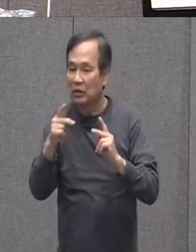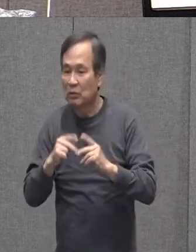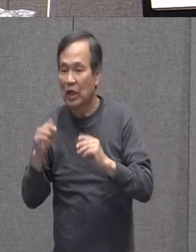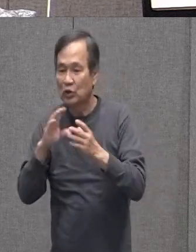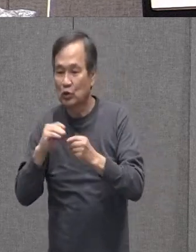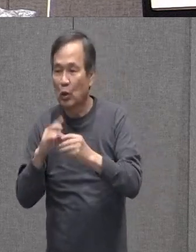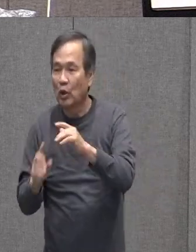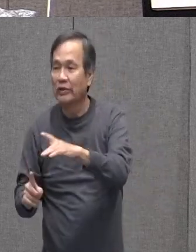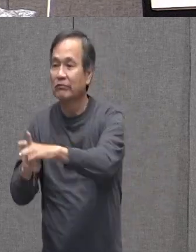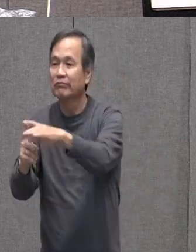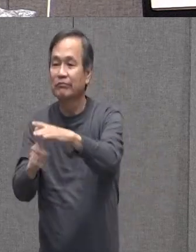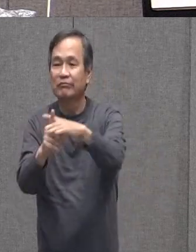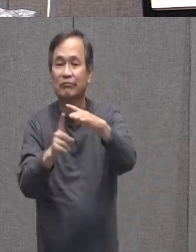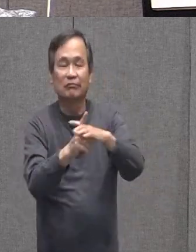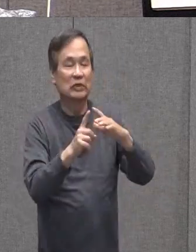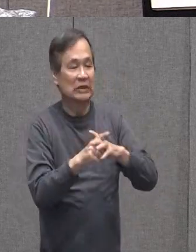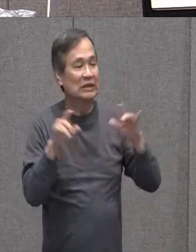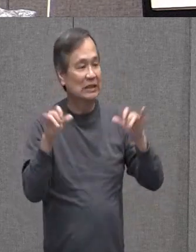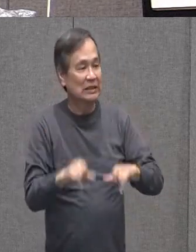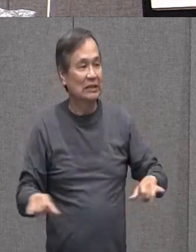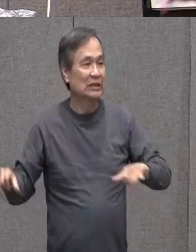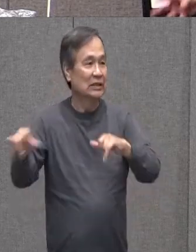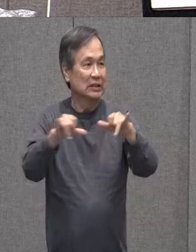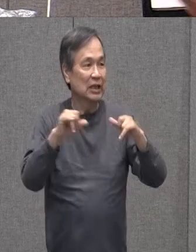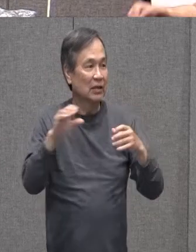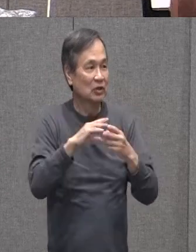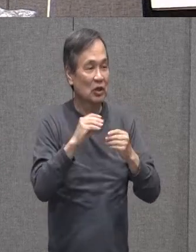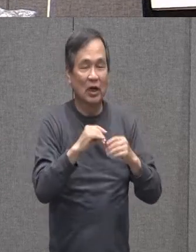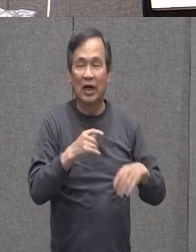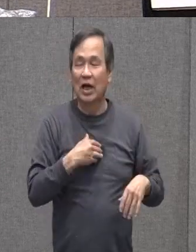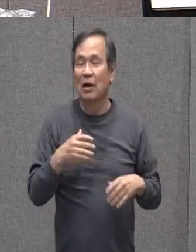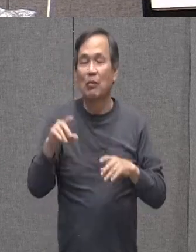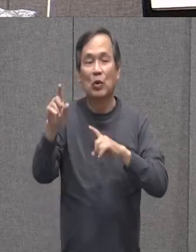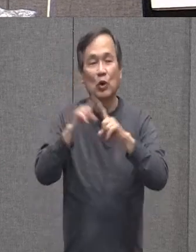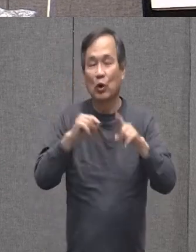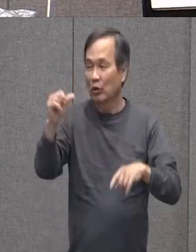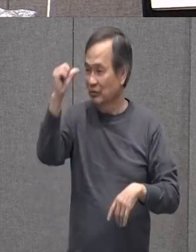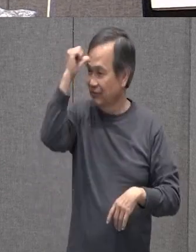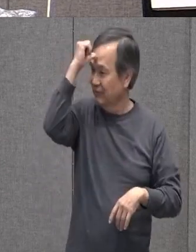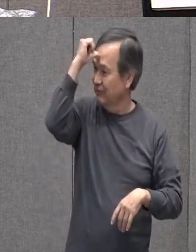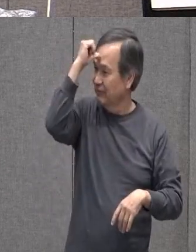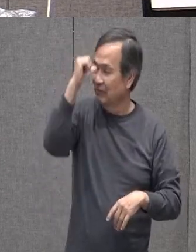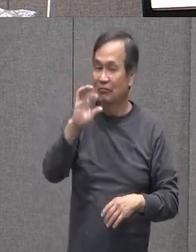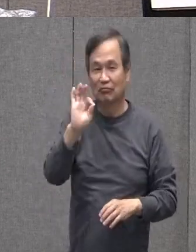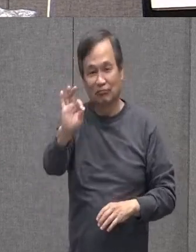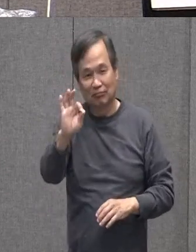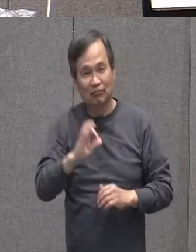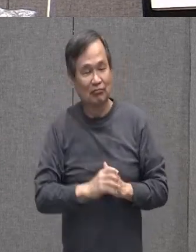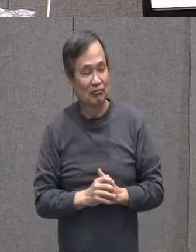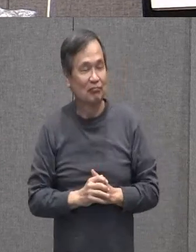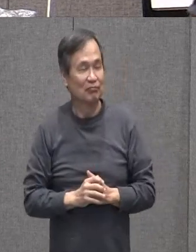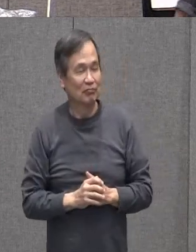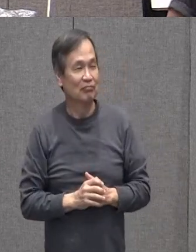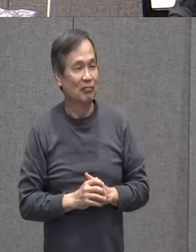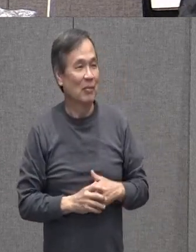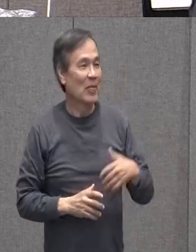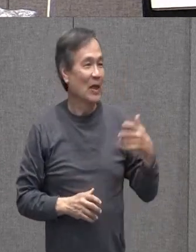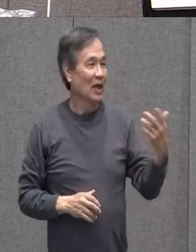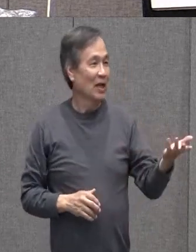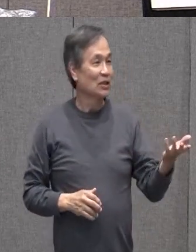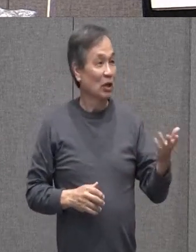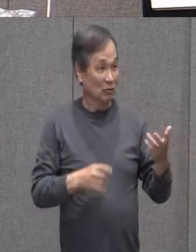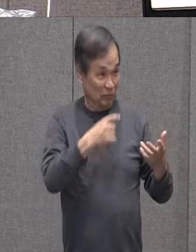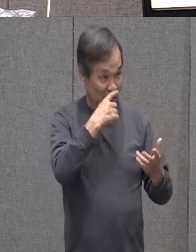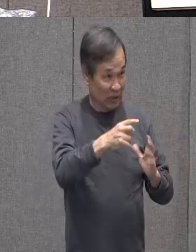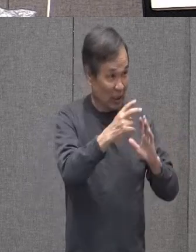in multiple places, and it was the same story. If I had a gold star, I'd give it to you. Well, I would love to read the story